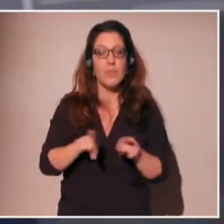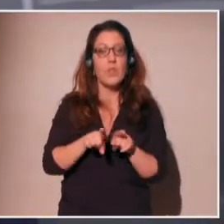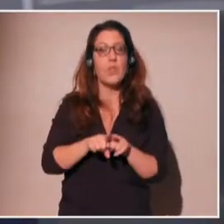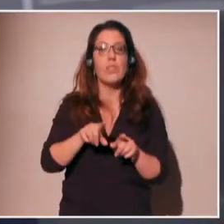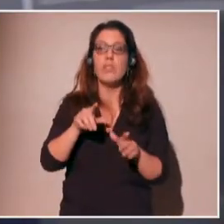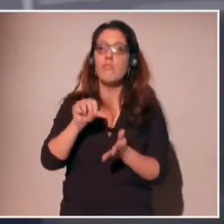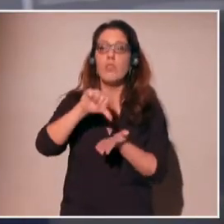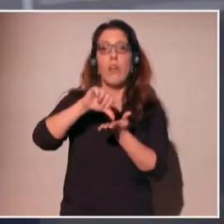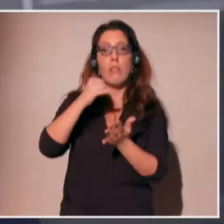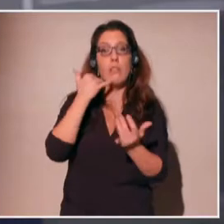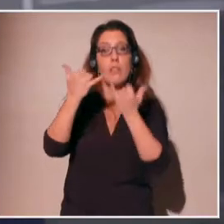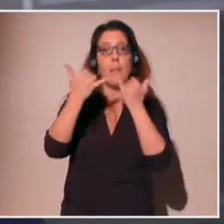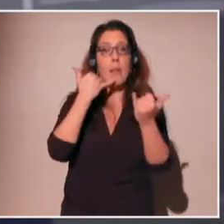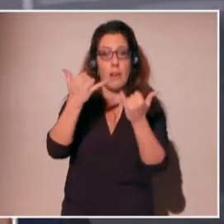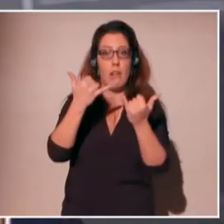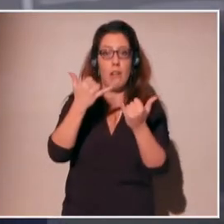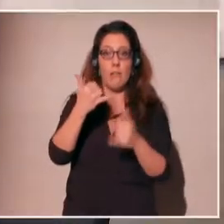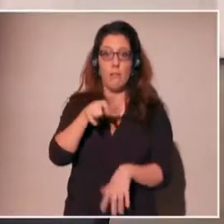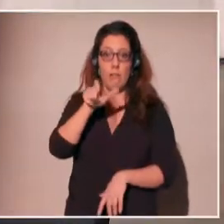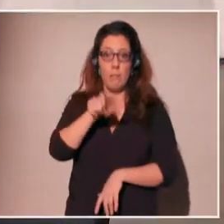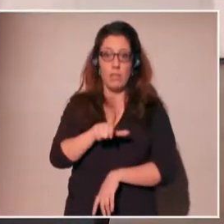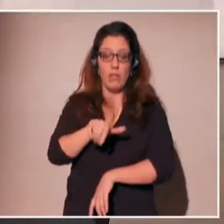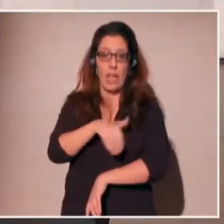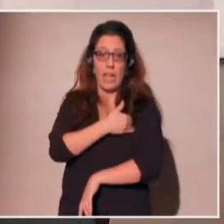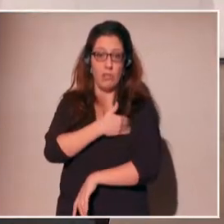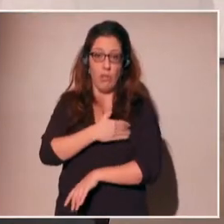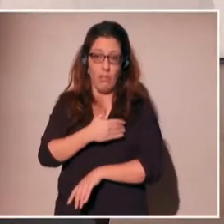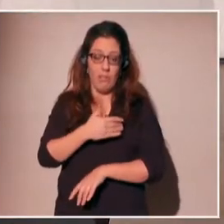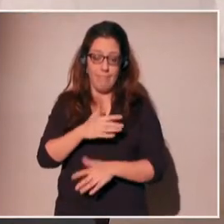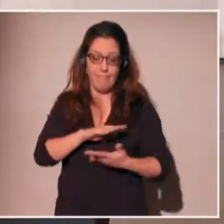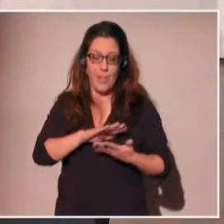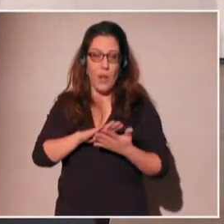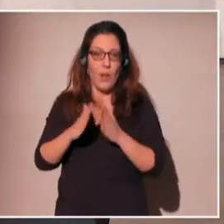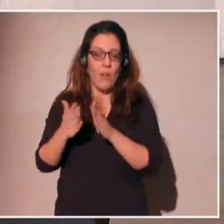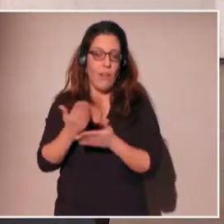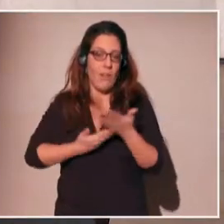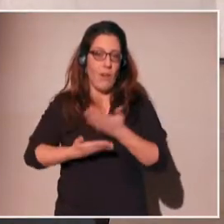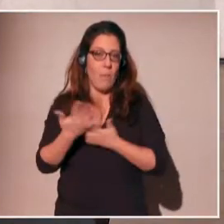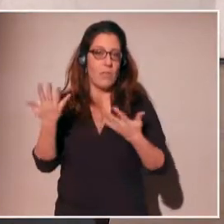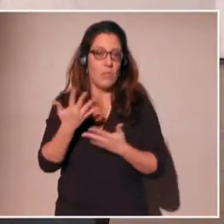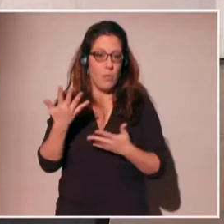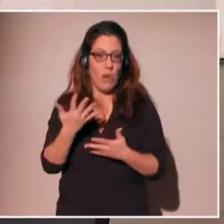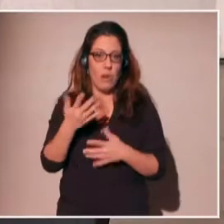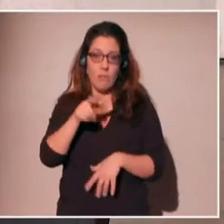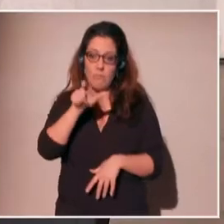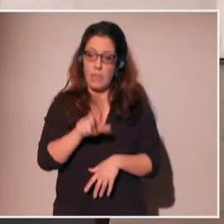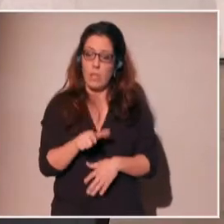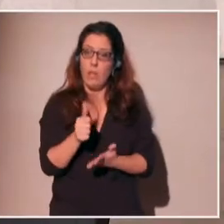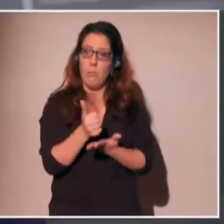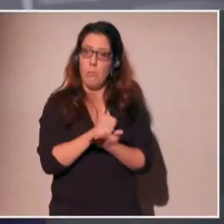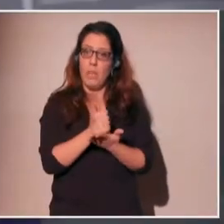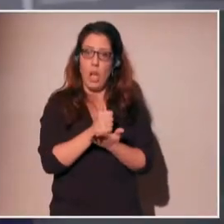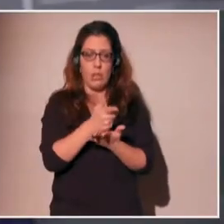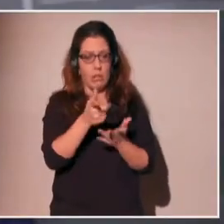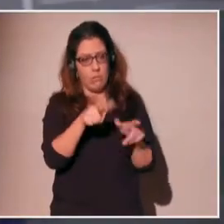AI, is in control. You are providing the control on the AI for the human. And if